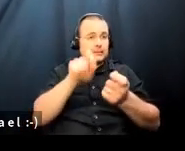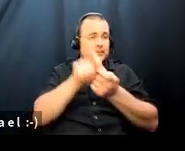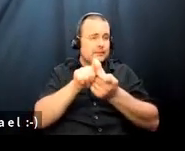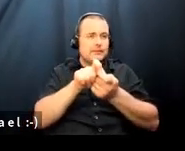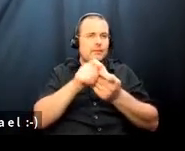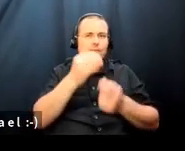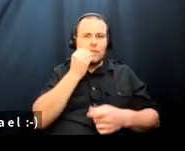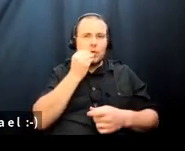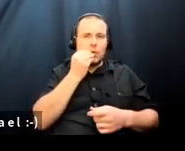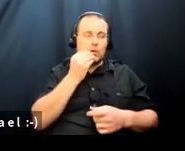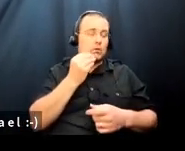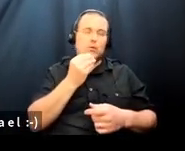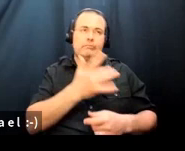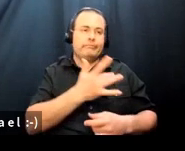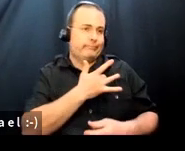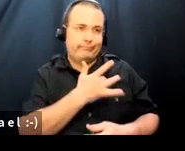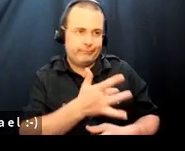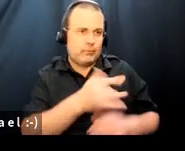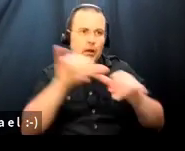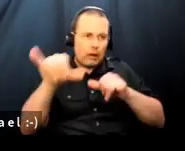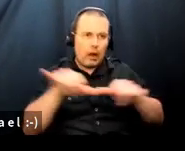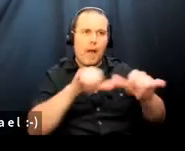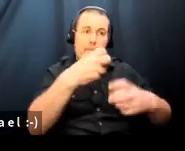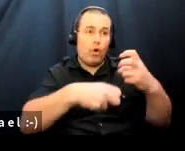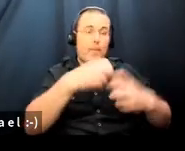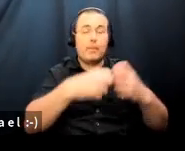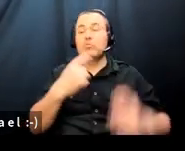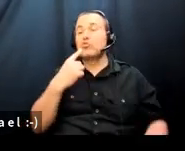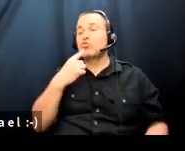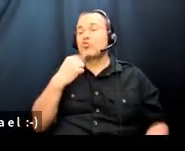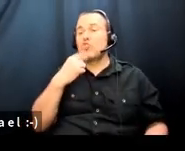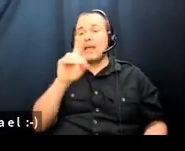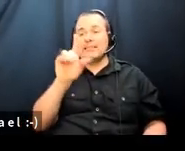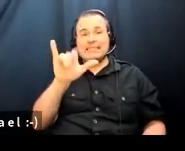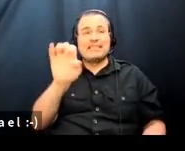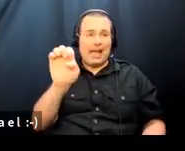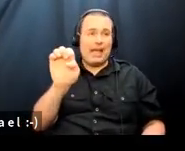example, is red dye. Red dye is in most ketchups.